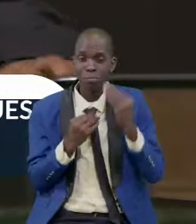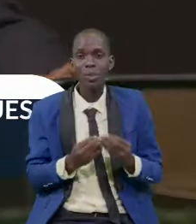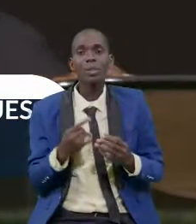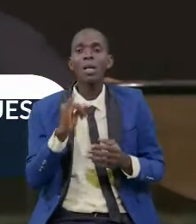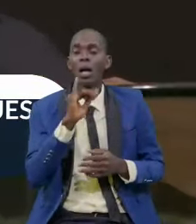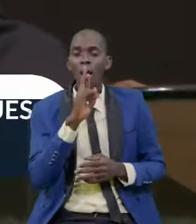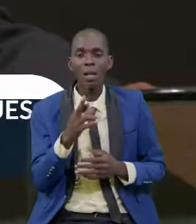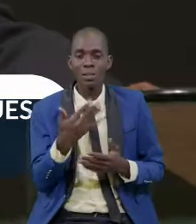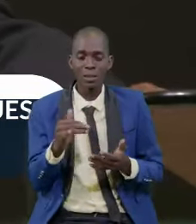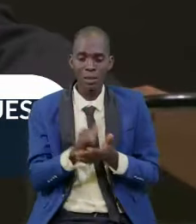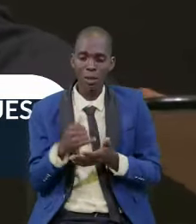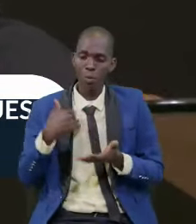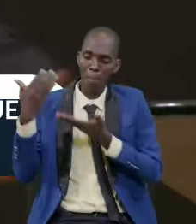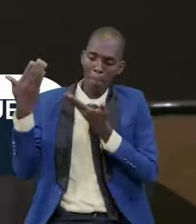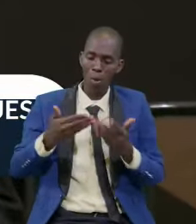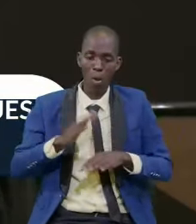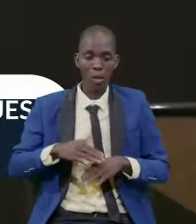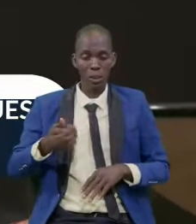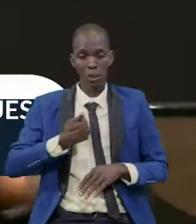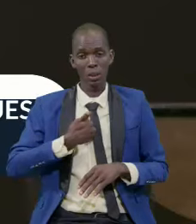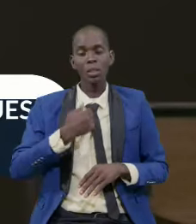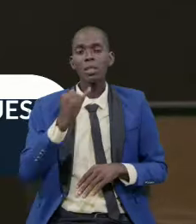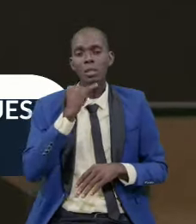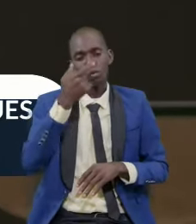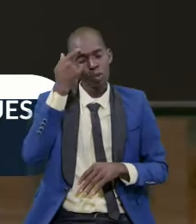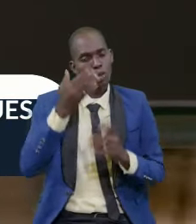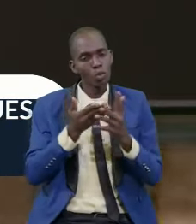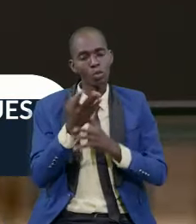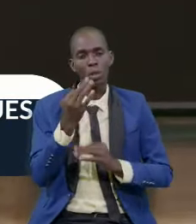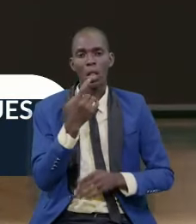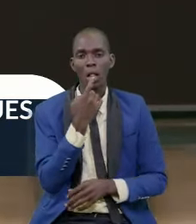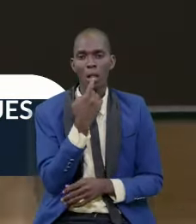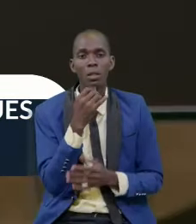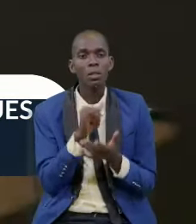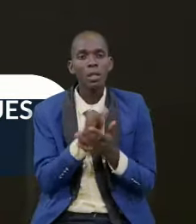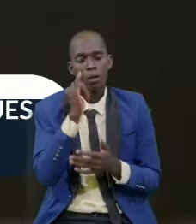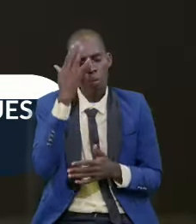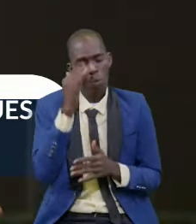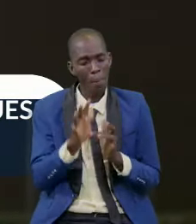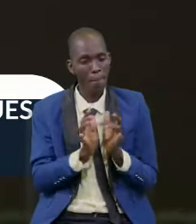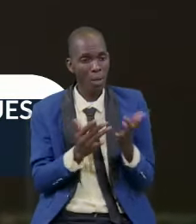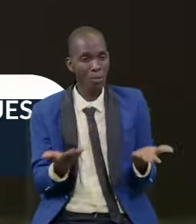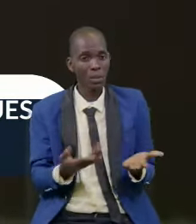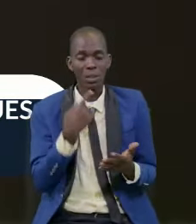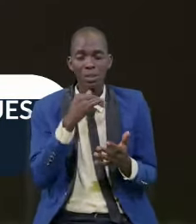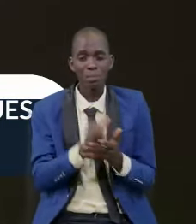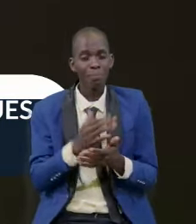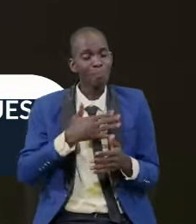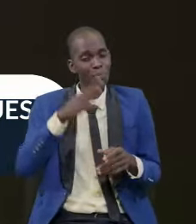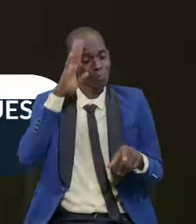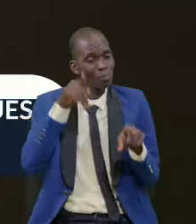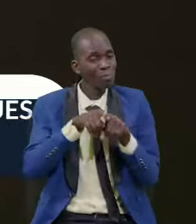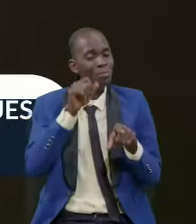lives, it is the tongue that does that. That's why it says, my brethren, be not